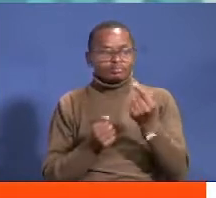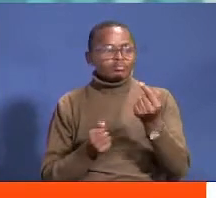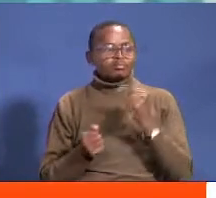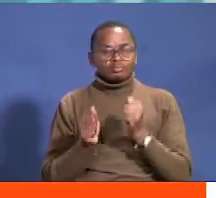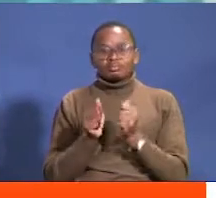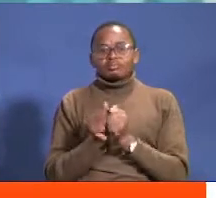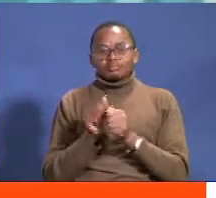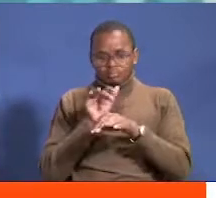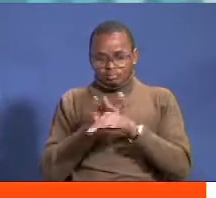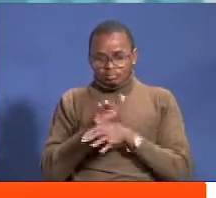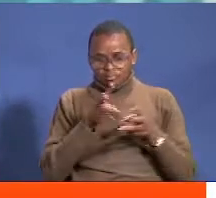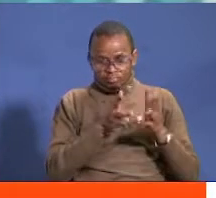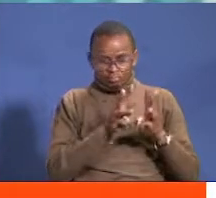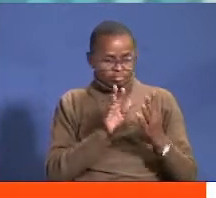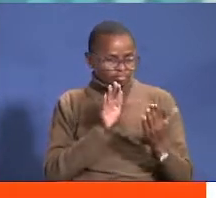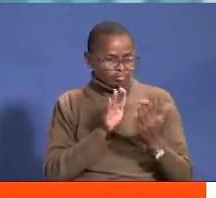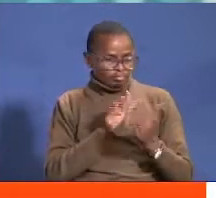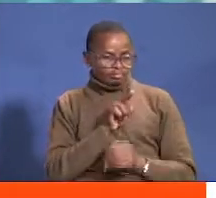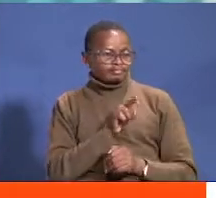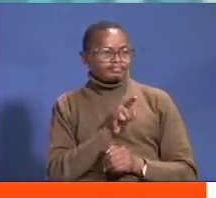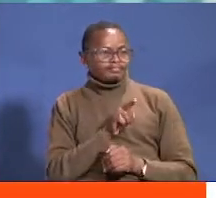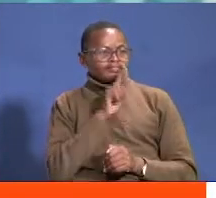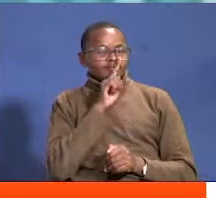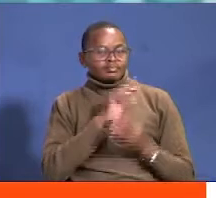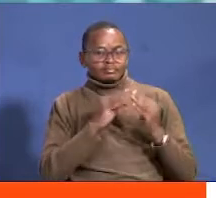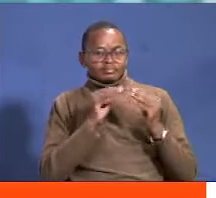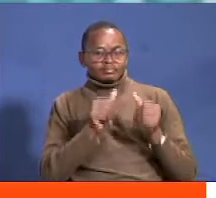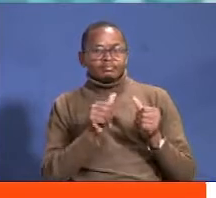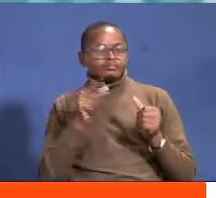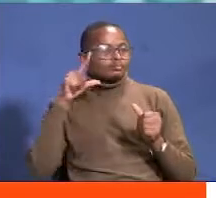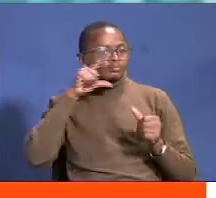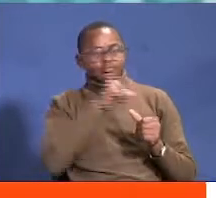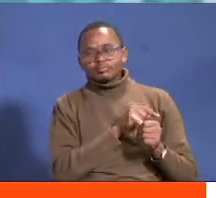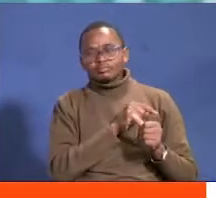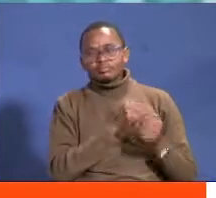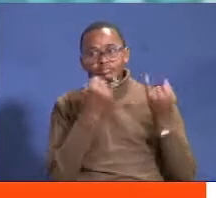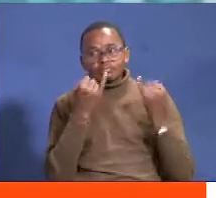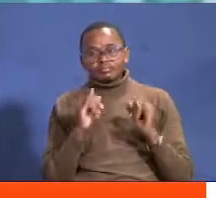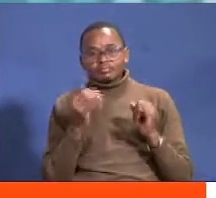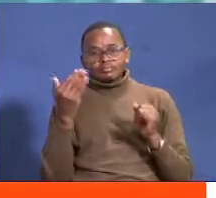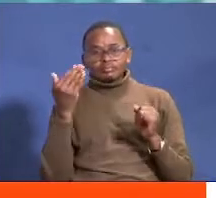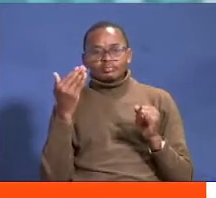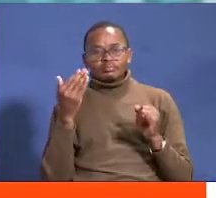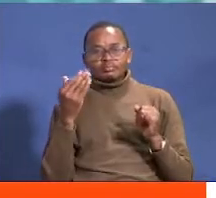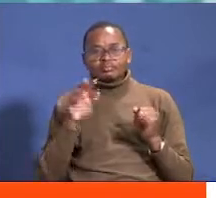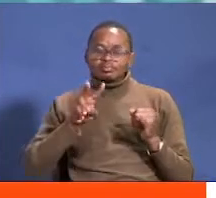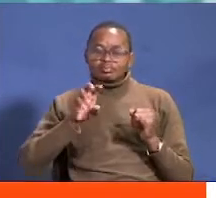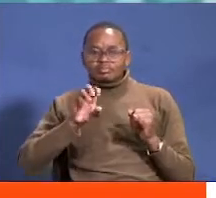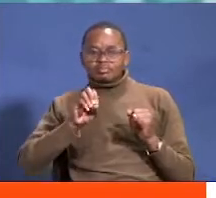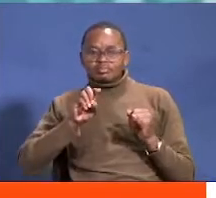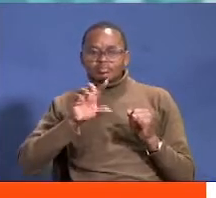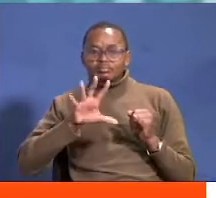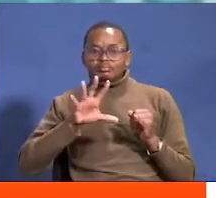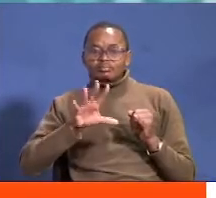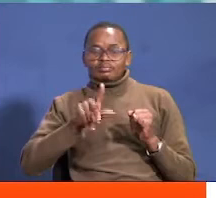with the most effective ways to approach this issue, solving it once and for all. Right. Now, back in 2015, there was an agreement known